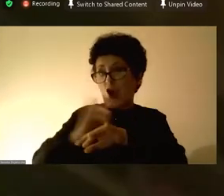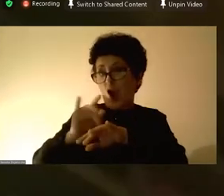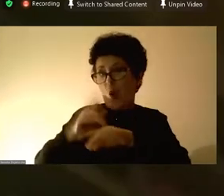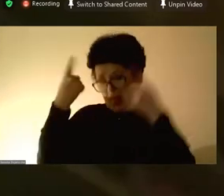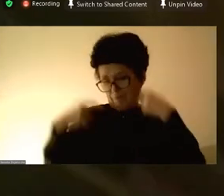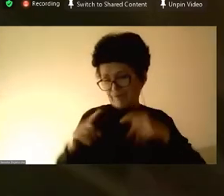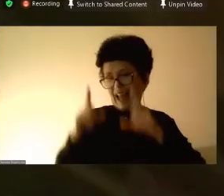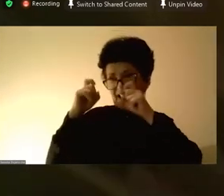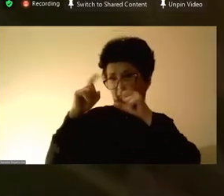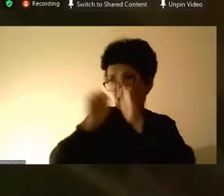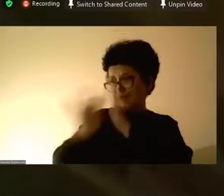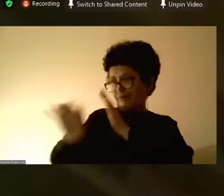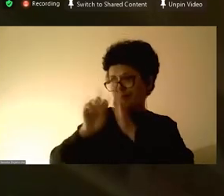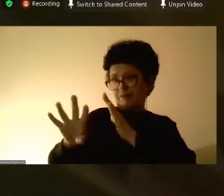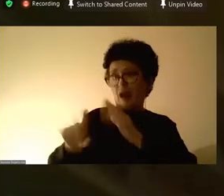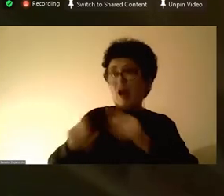to do so?